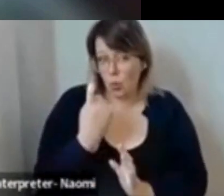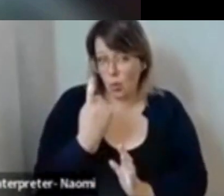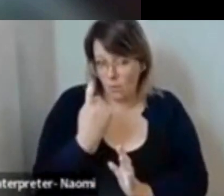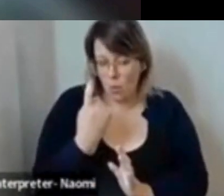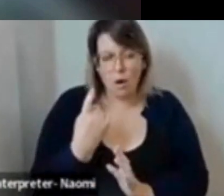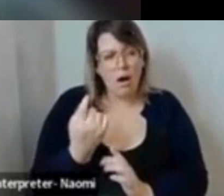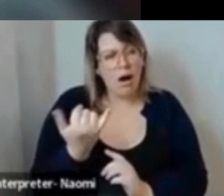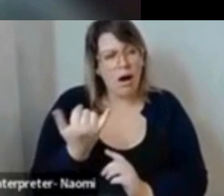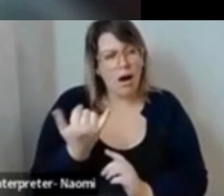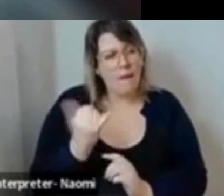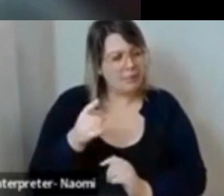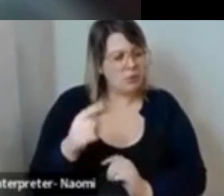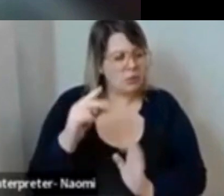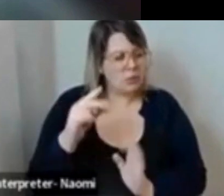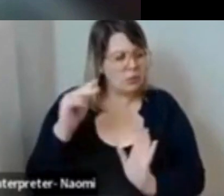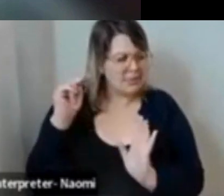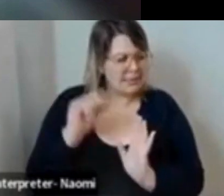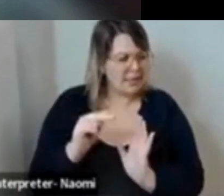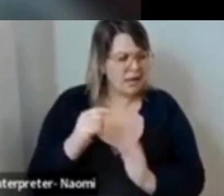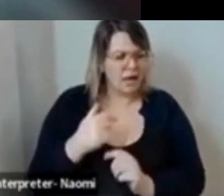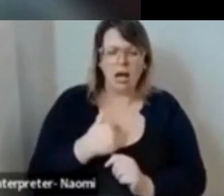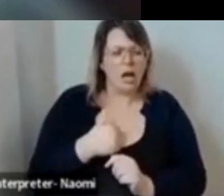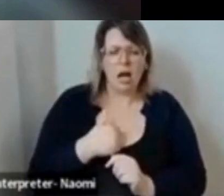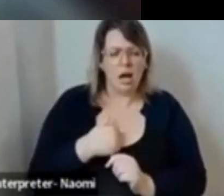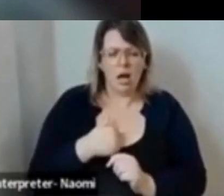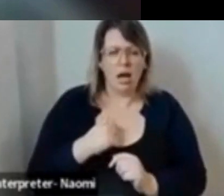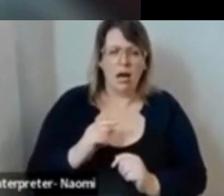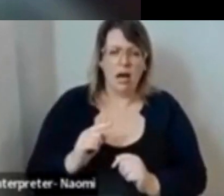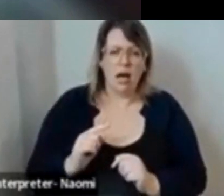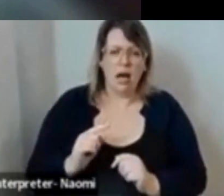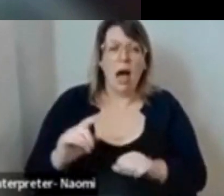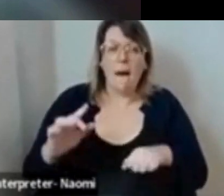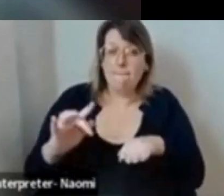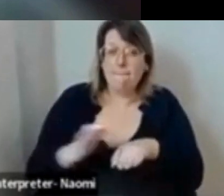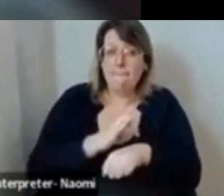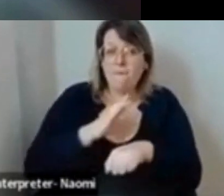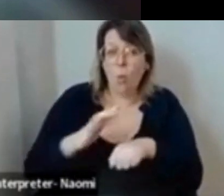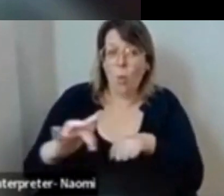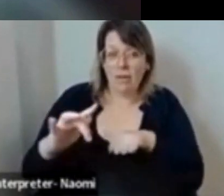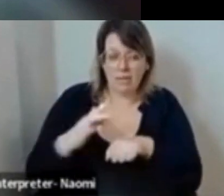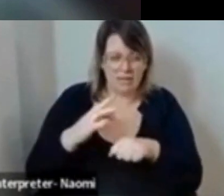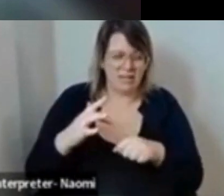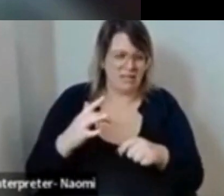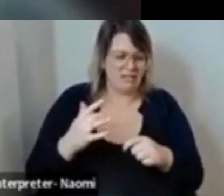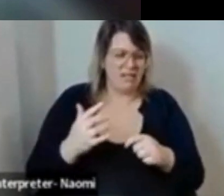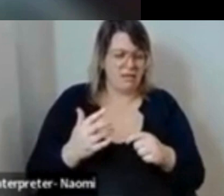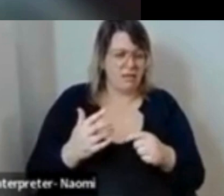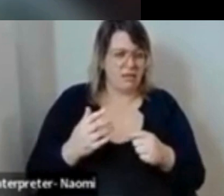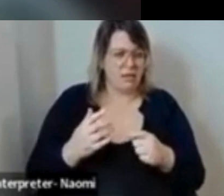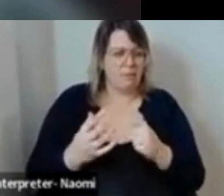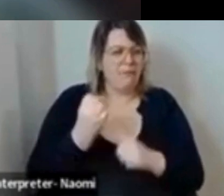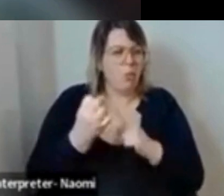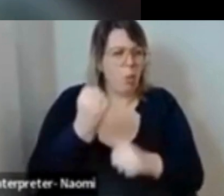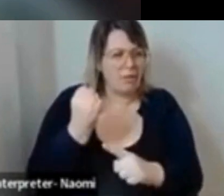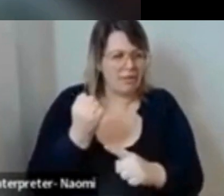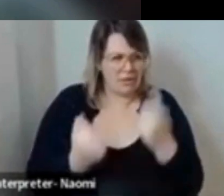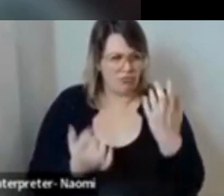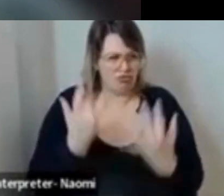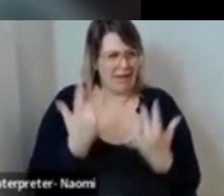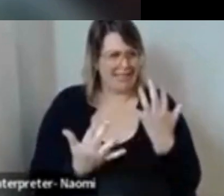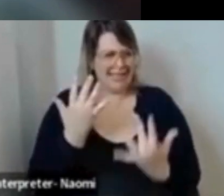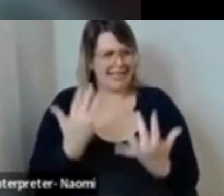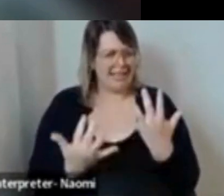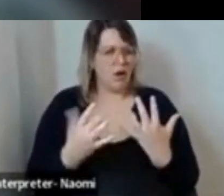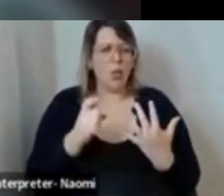that we're not asking for the first performance ratings until January next year, and we're not going to publish the new performance framework and probably